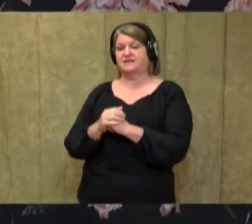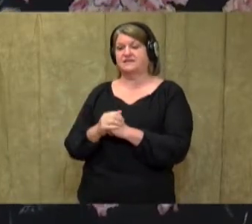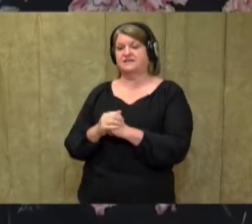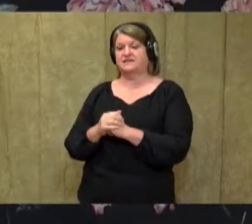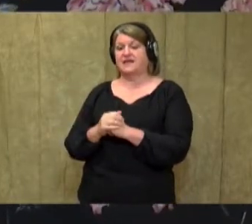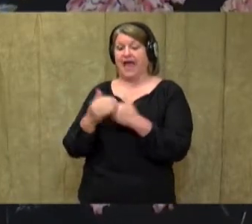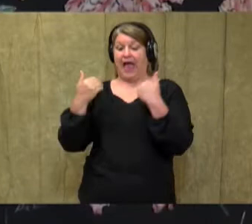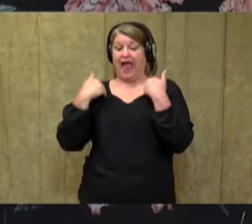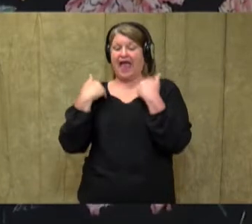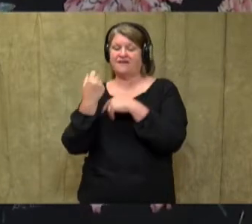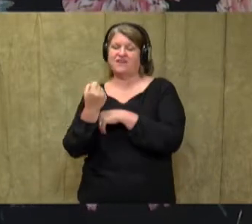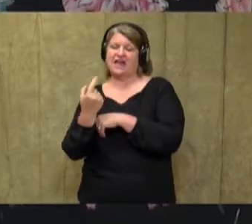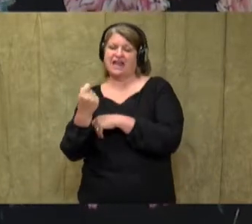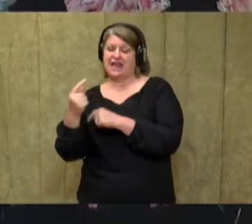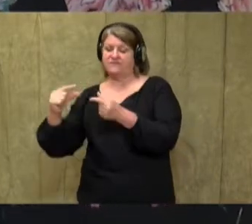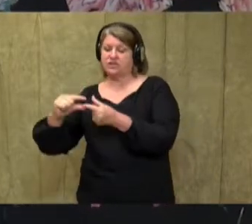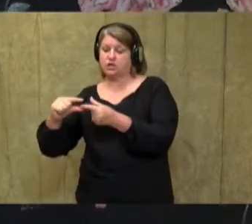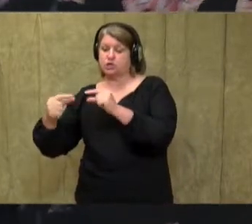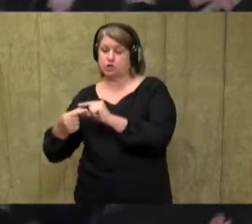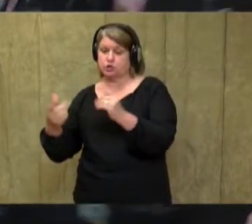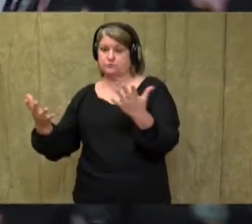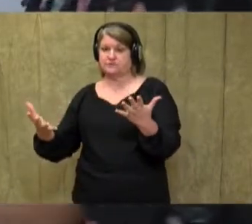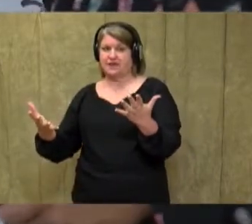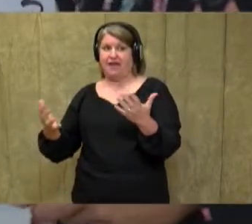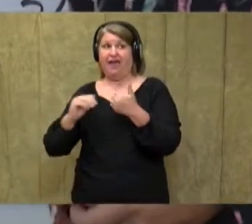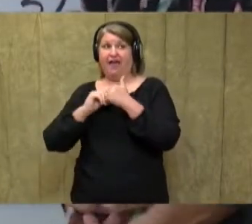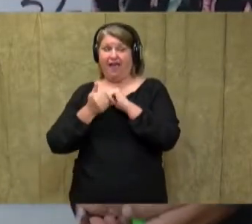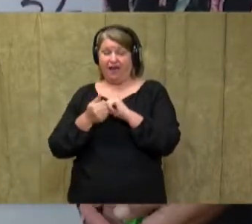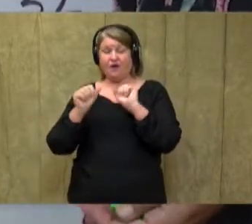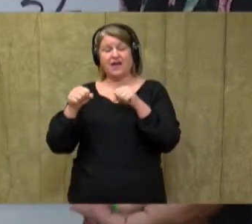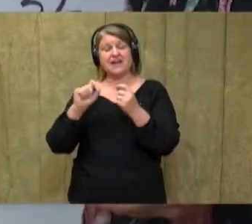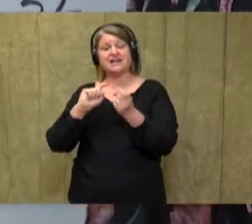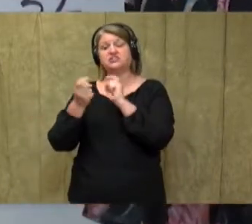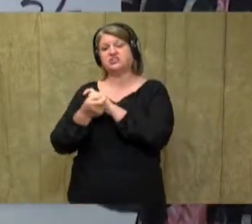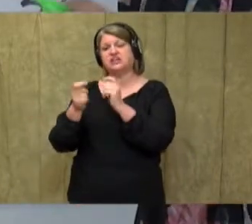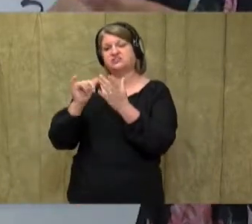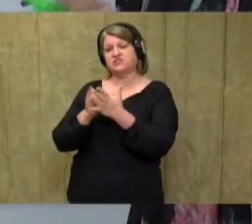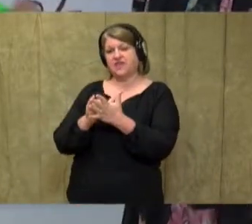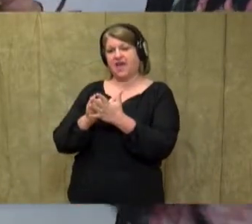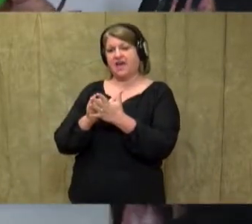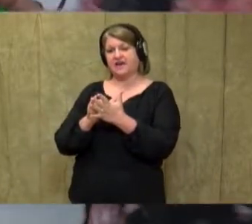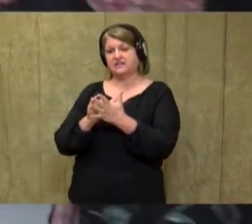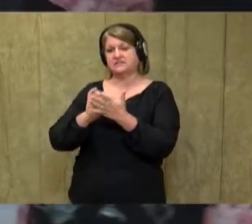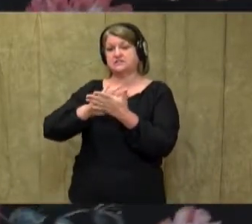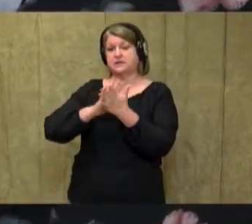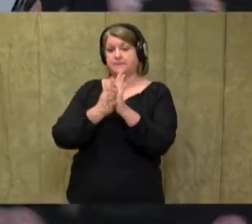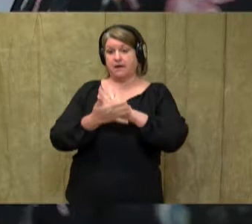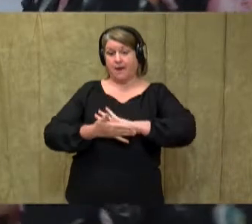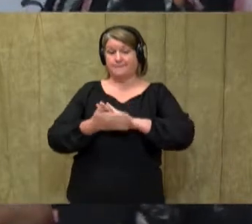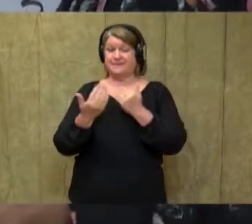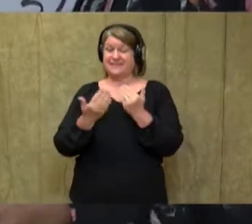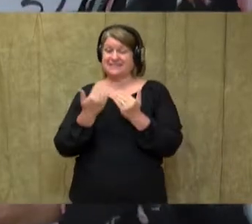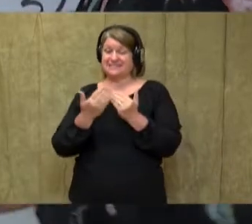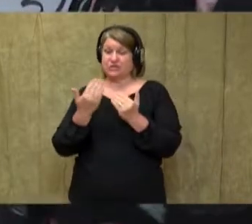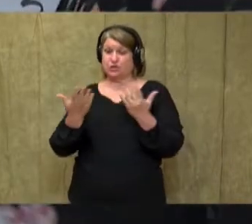I have 11 cubes. How can I change that to make it